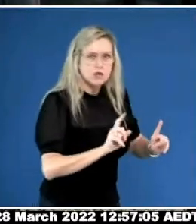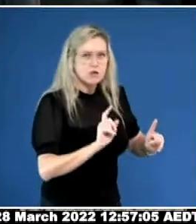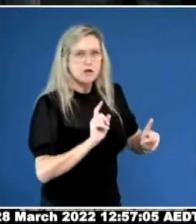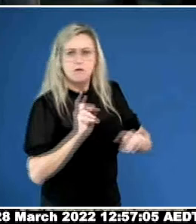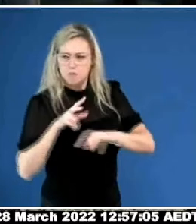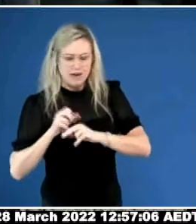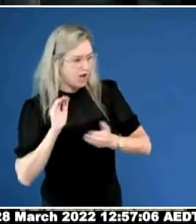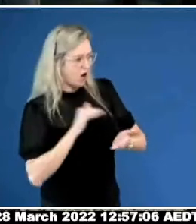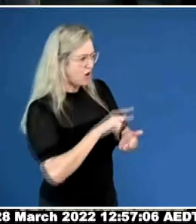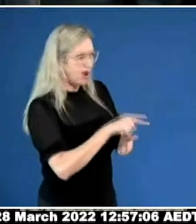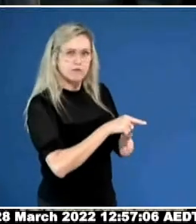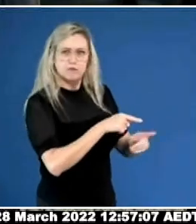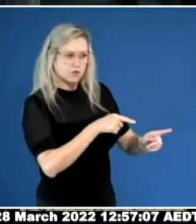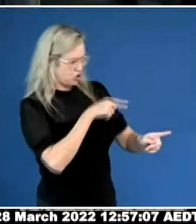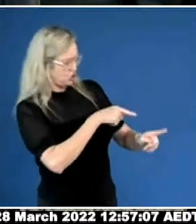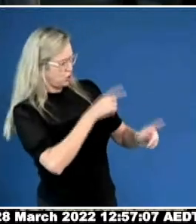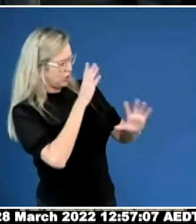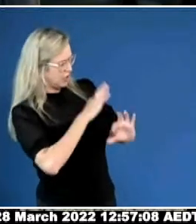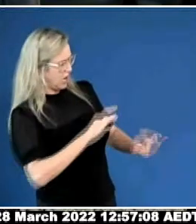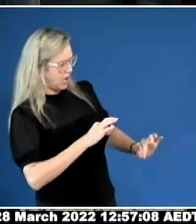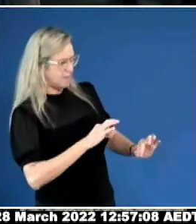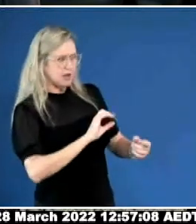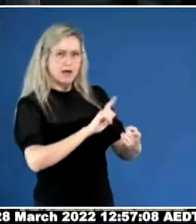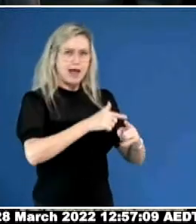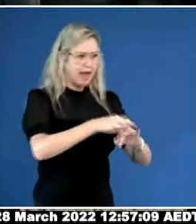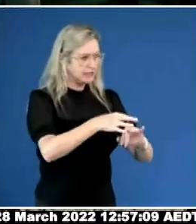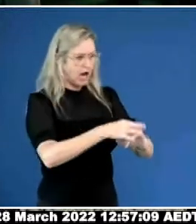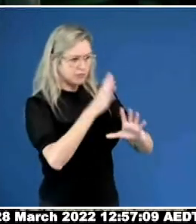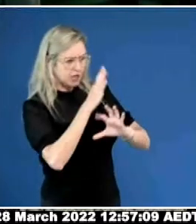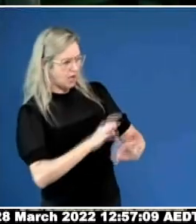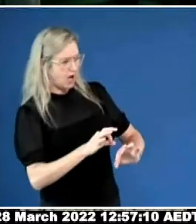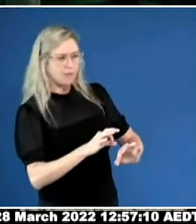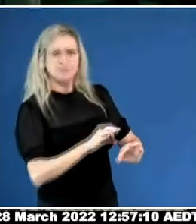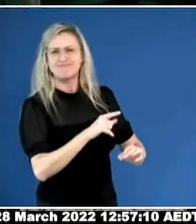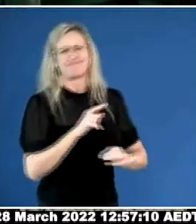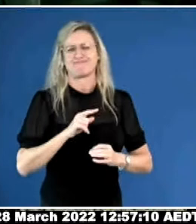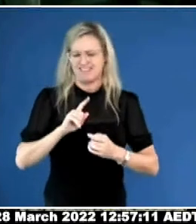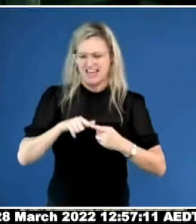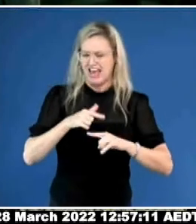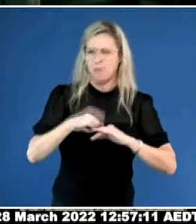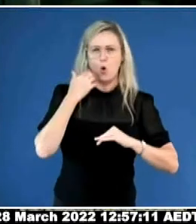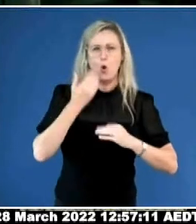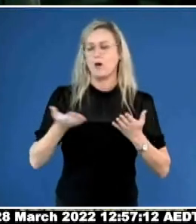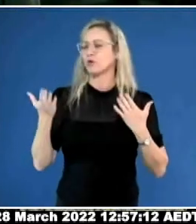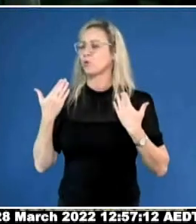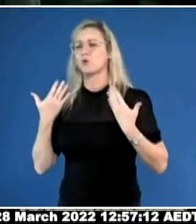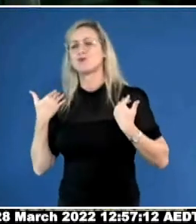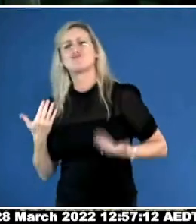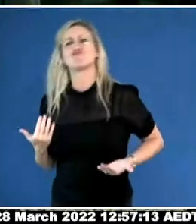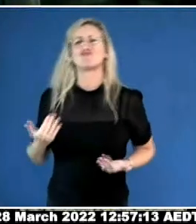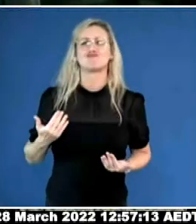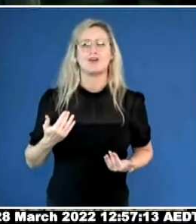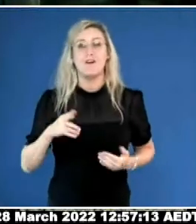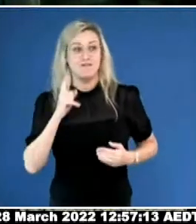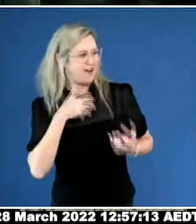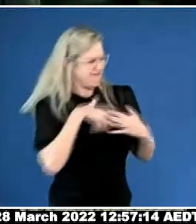the problem there? Well, he looked calm. He looked calm. He was always calm and collected and cool after being volatile before they got there.